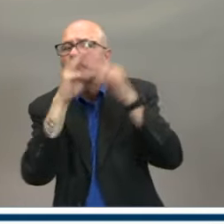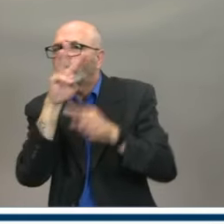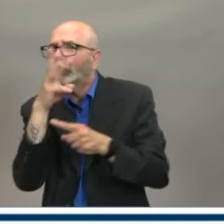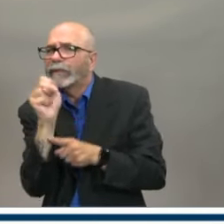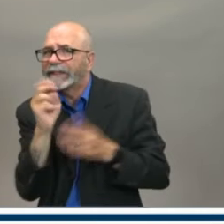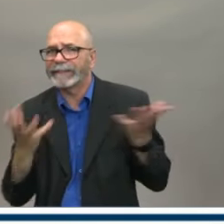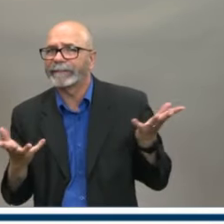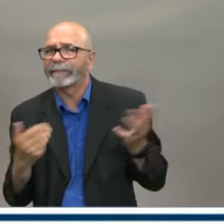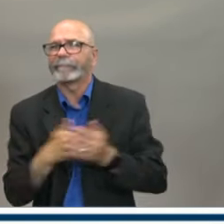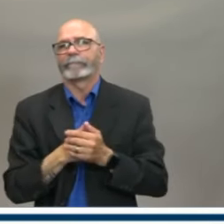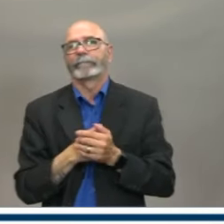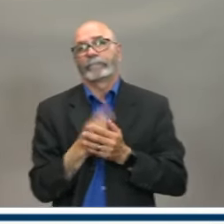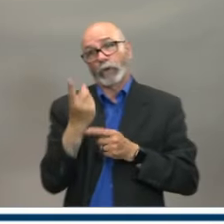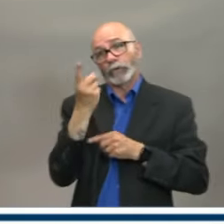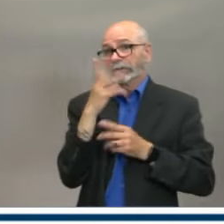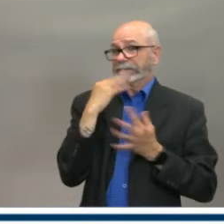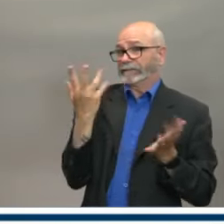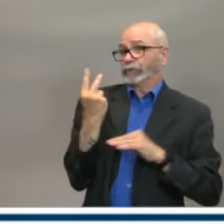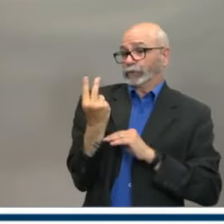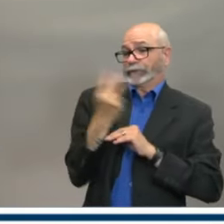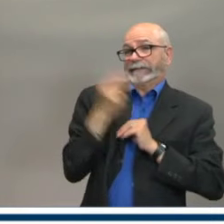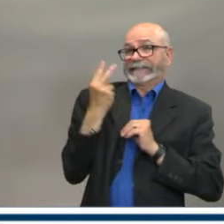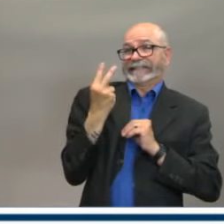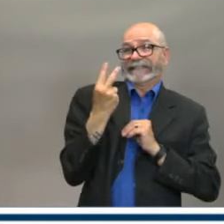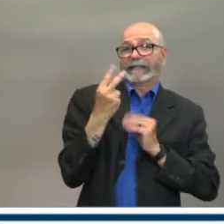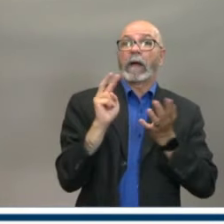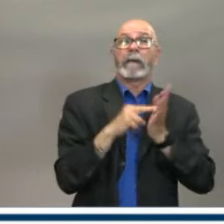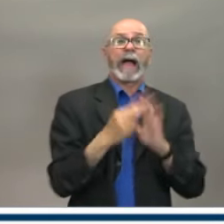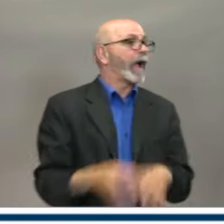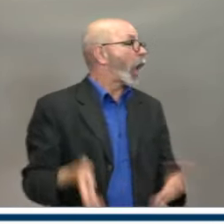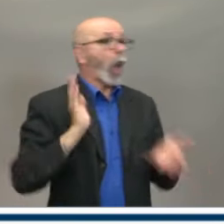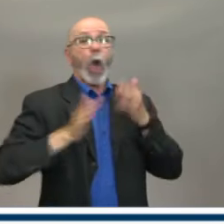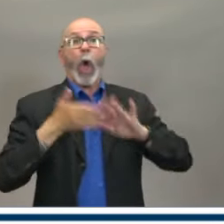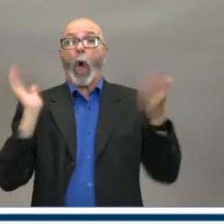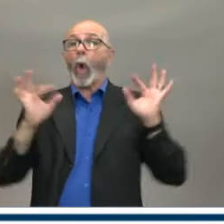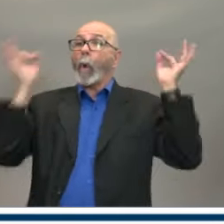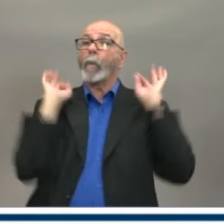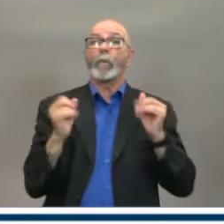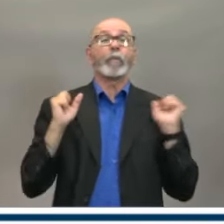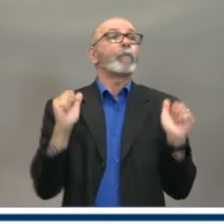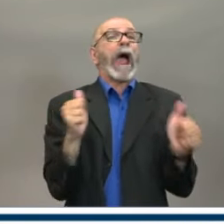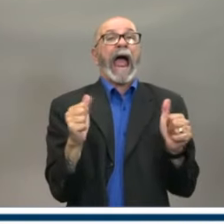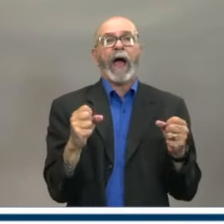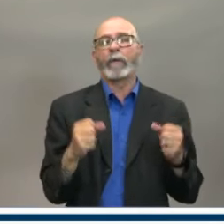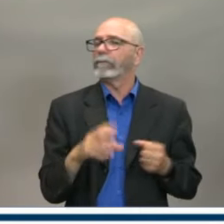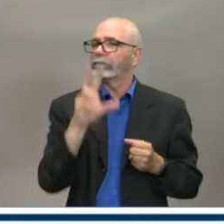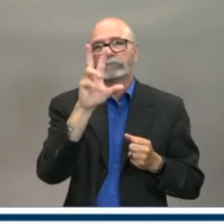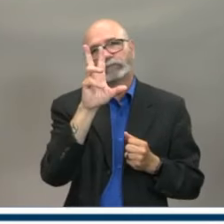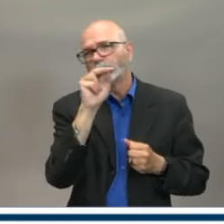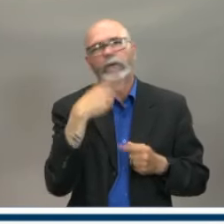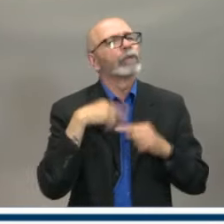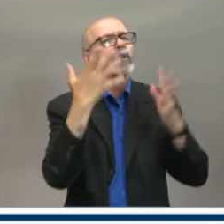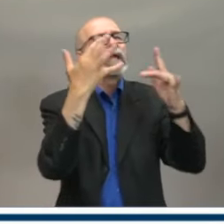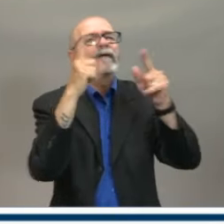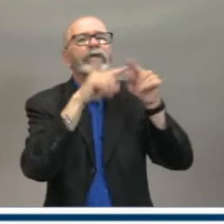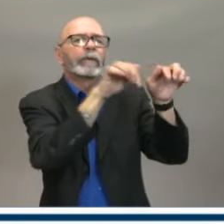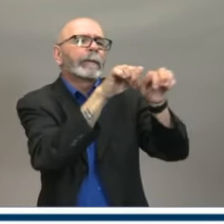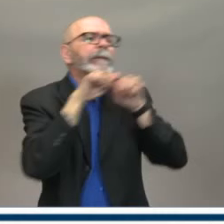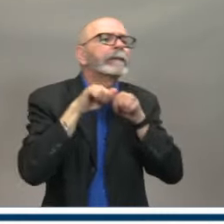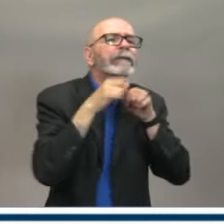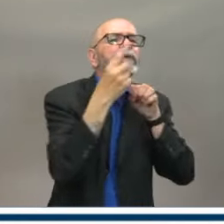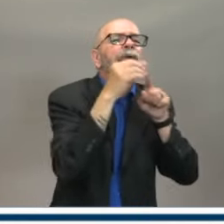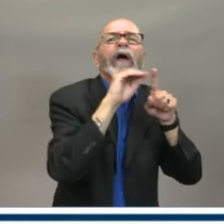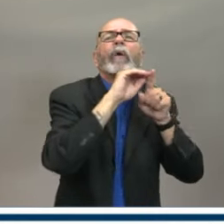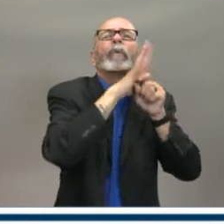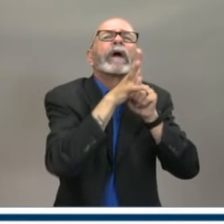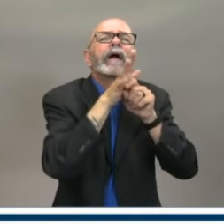not make a trend. How close are we, and what kind of conditions will you look for before you present the